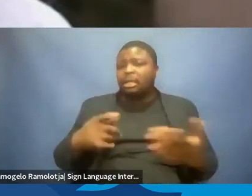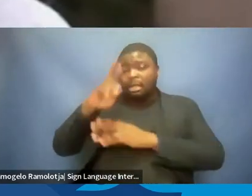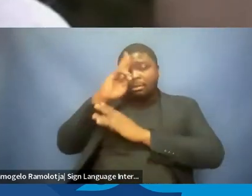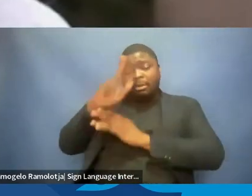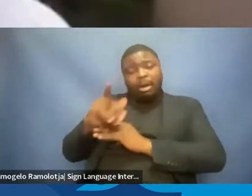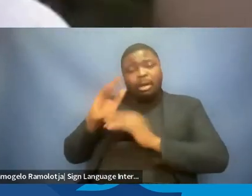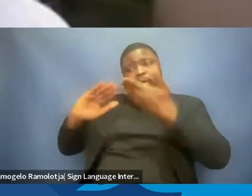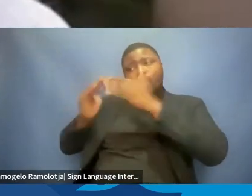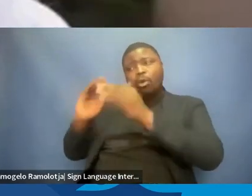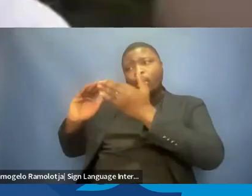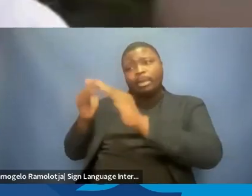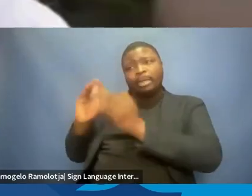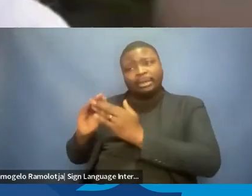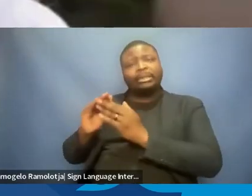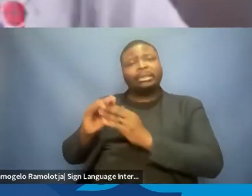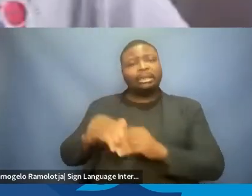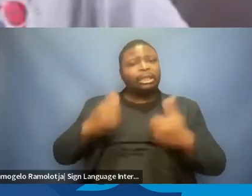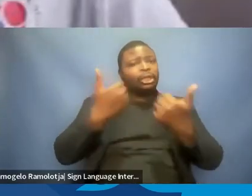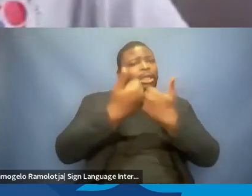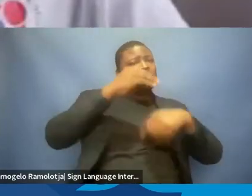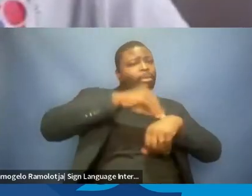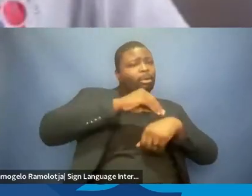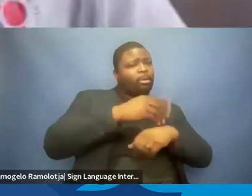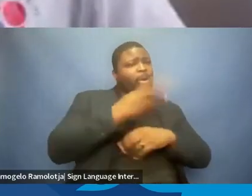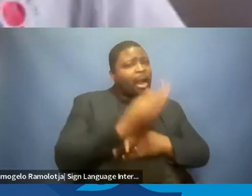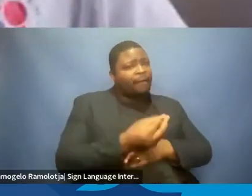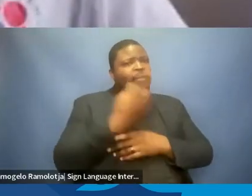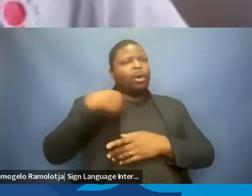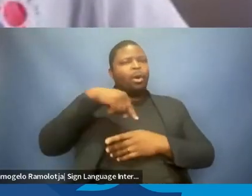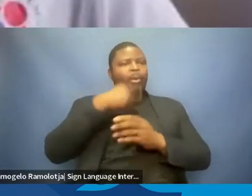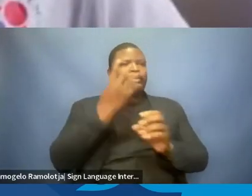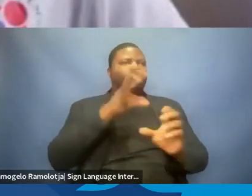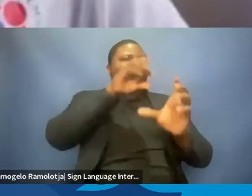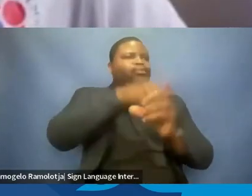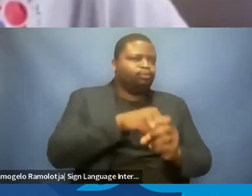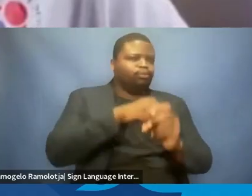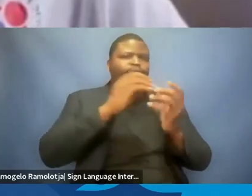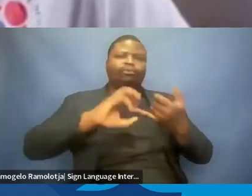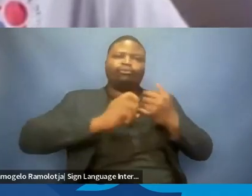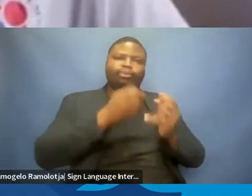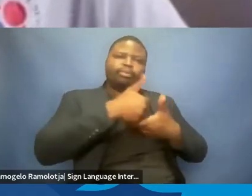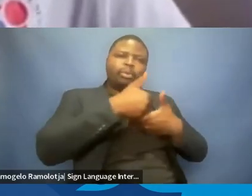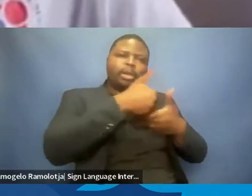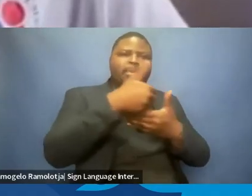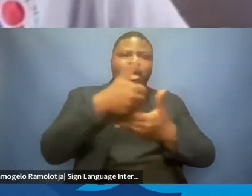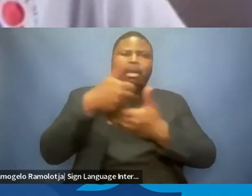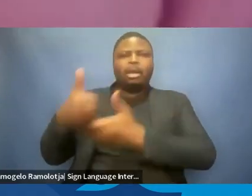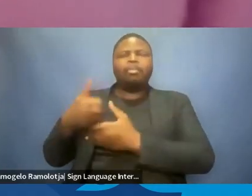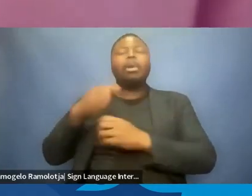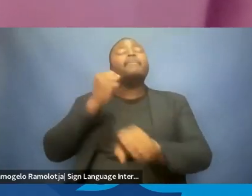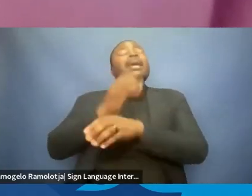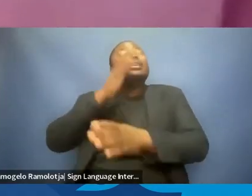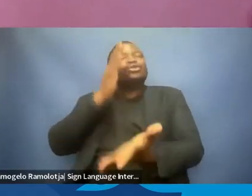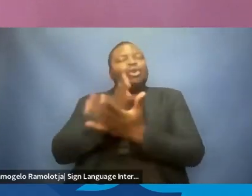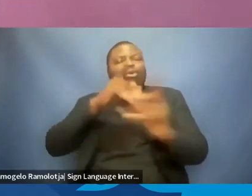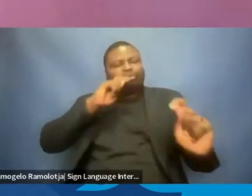arise. And it is our dream that we impact our community and we see change, as we have seen the change in the